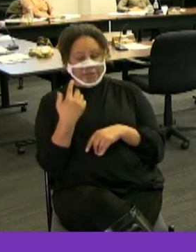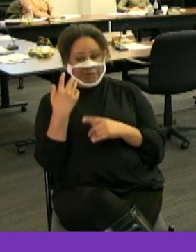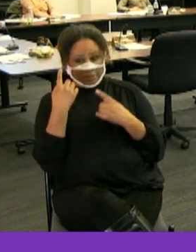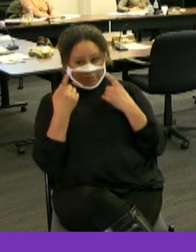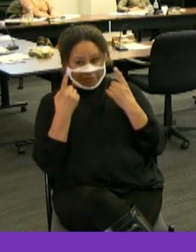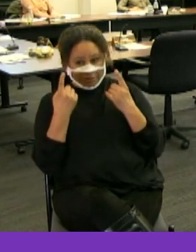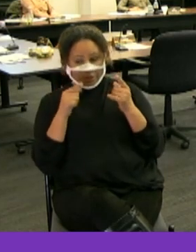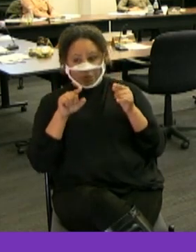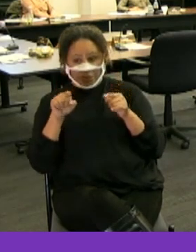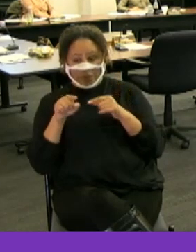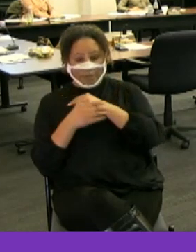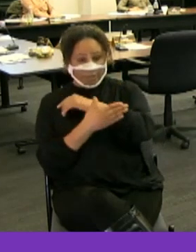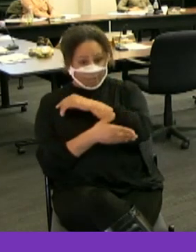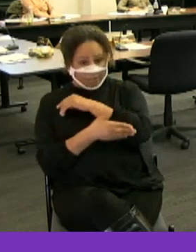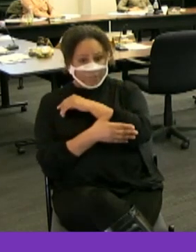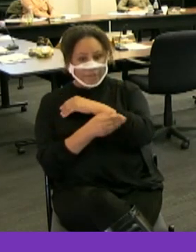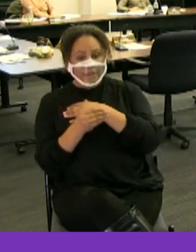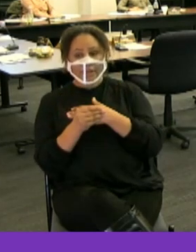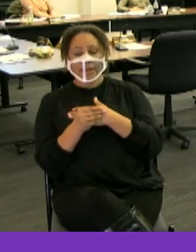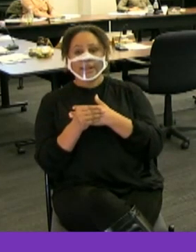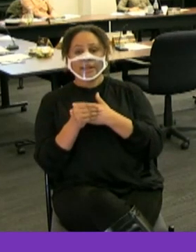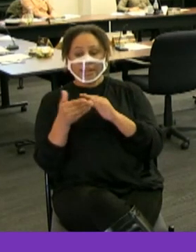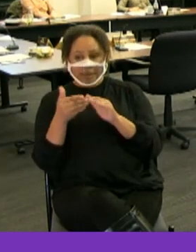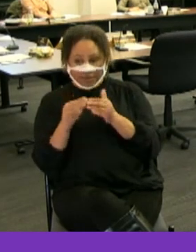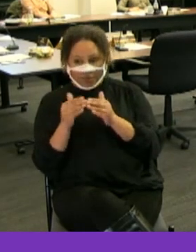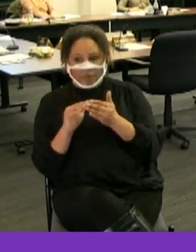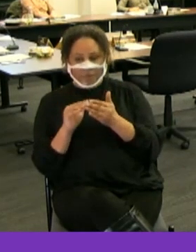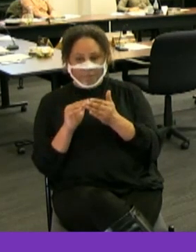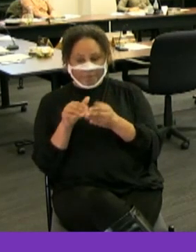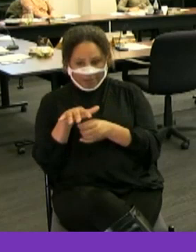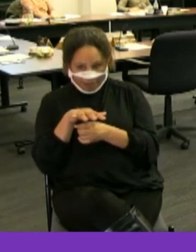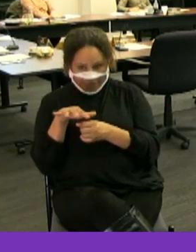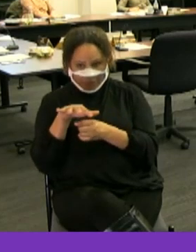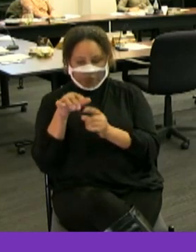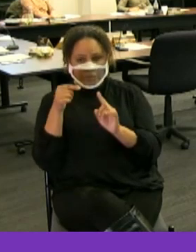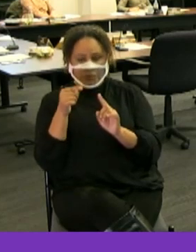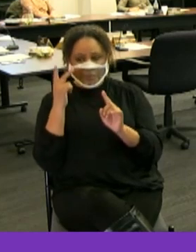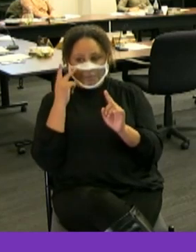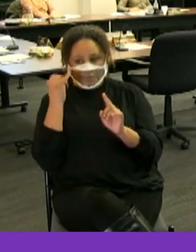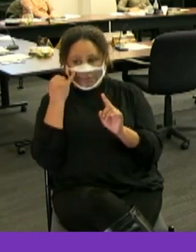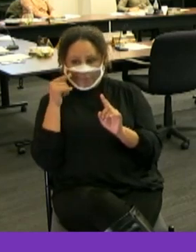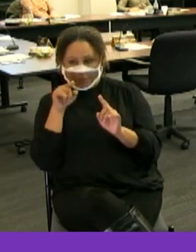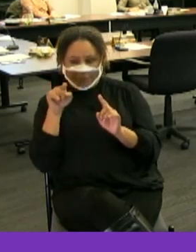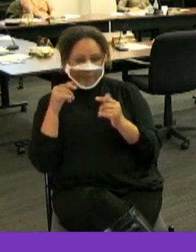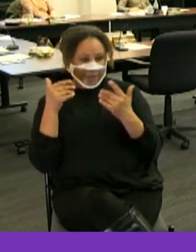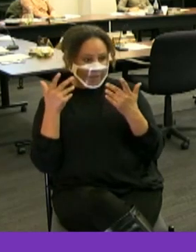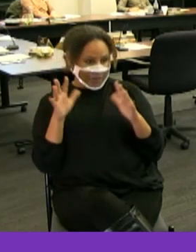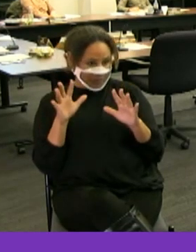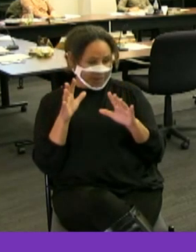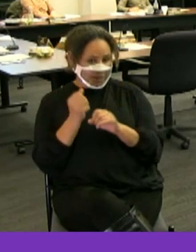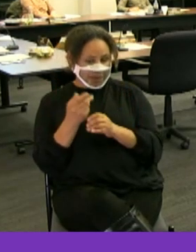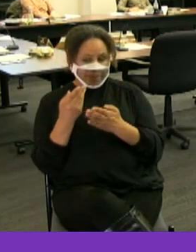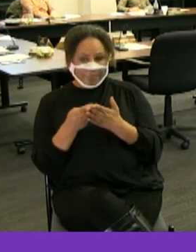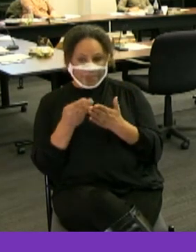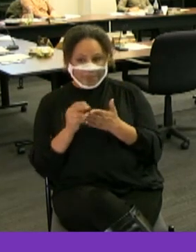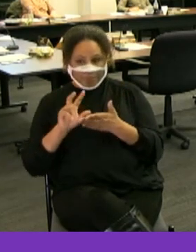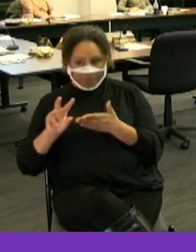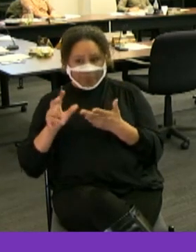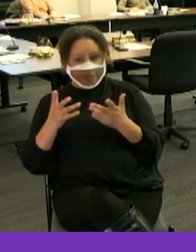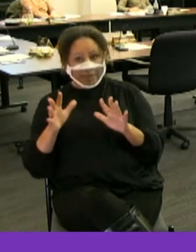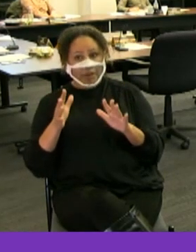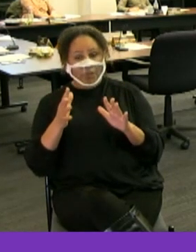going to our counties and our township districts to see if they had indeed received funds and had they been